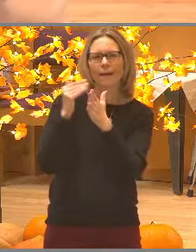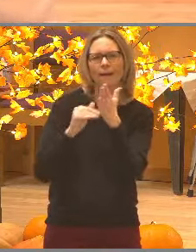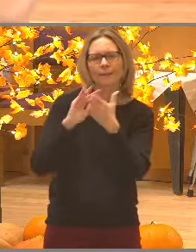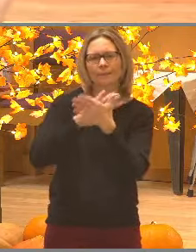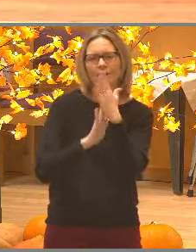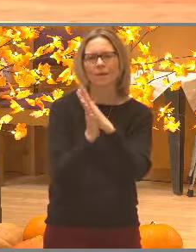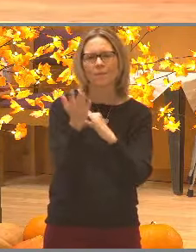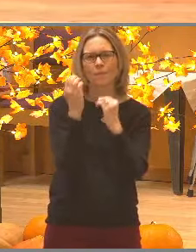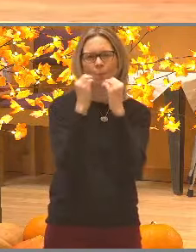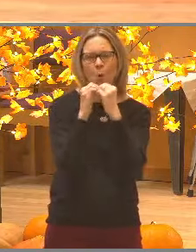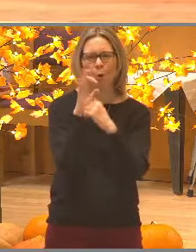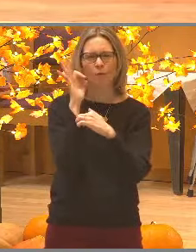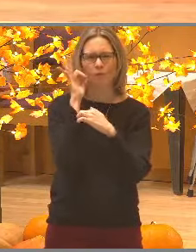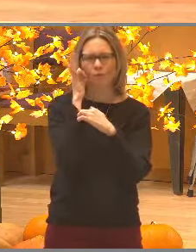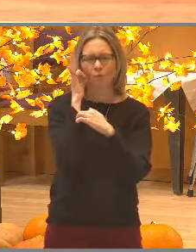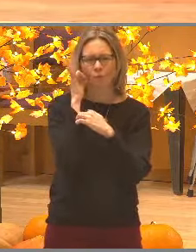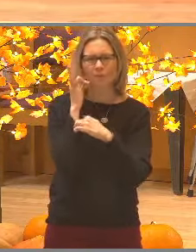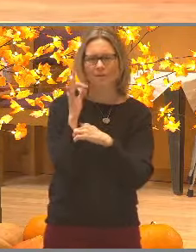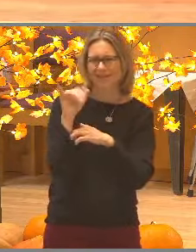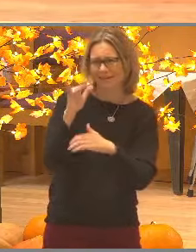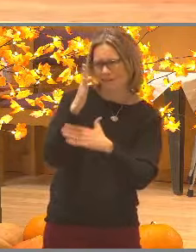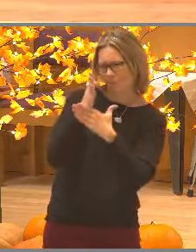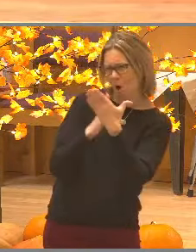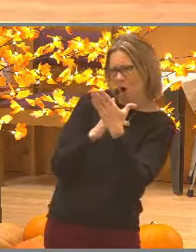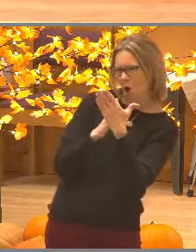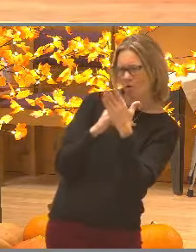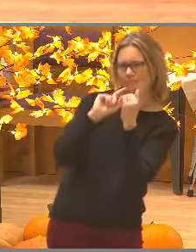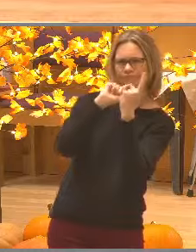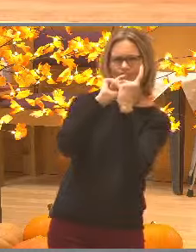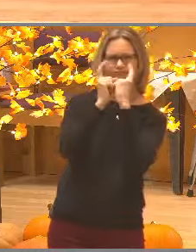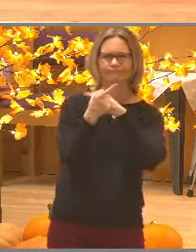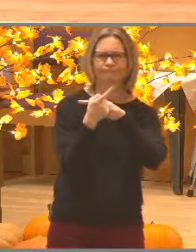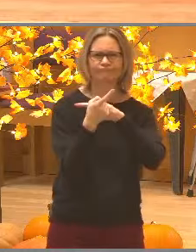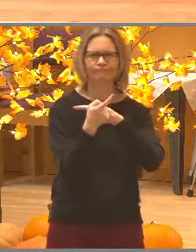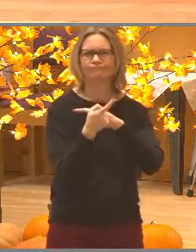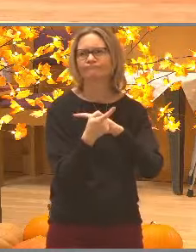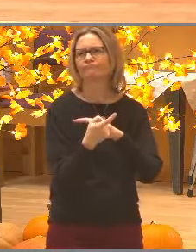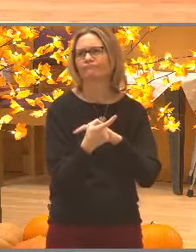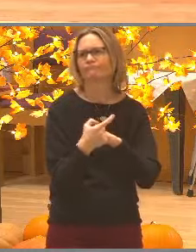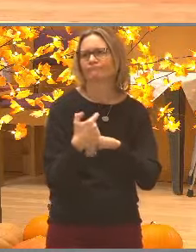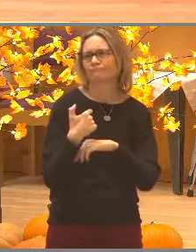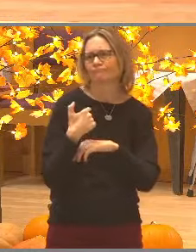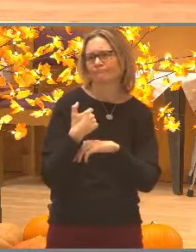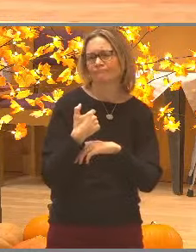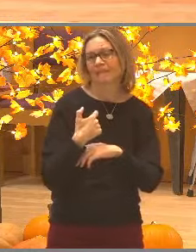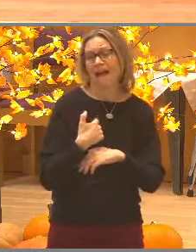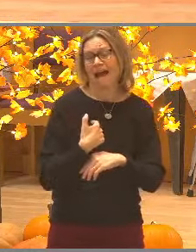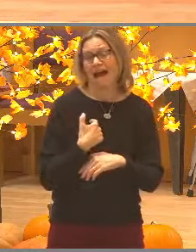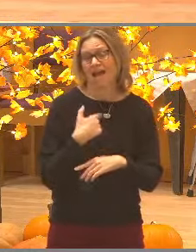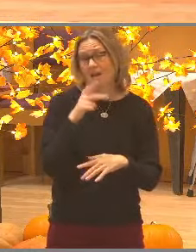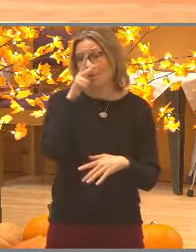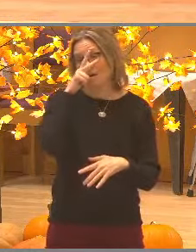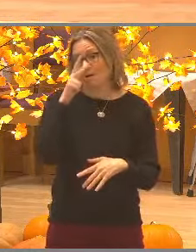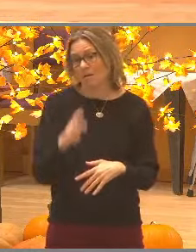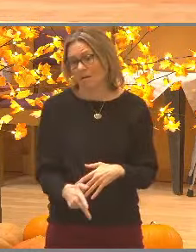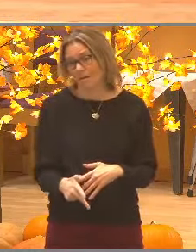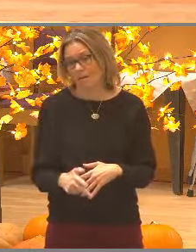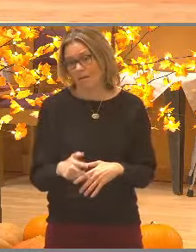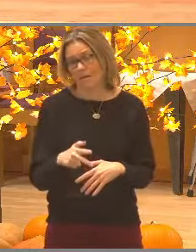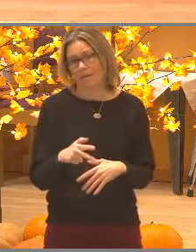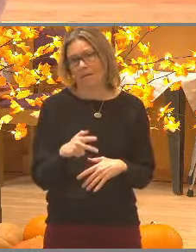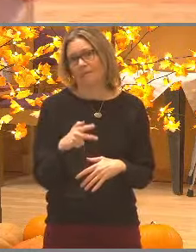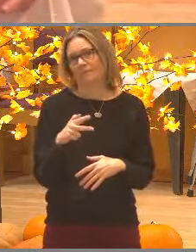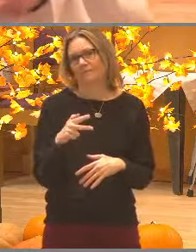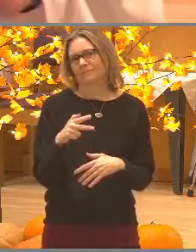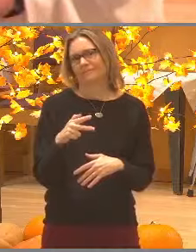And to me, that is part of the Reformation. I am a bad gardener, and you know that I kill plants even before